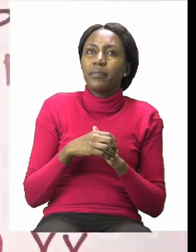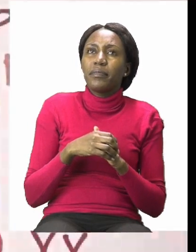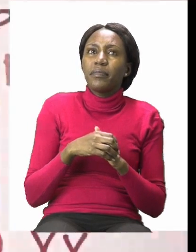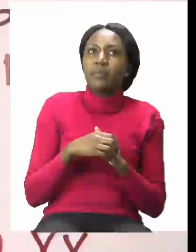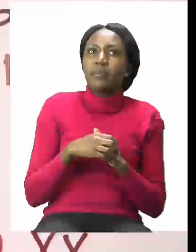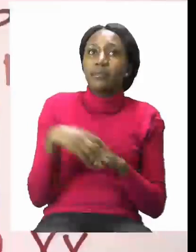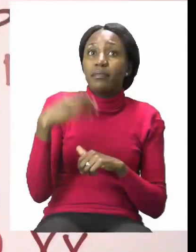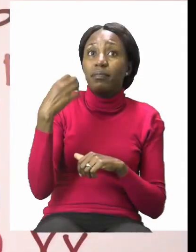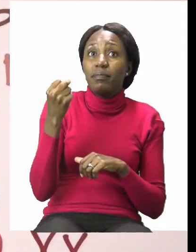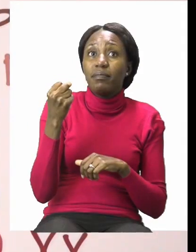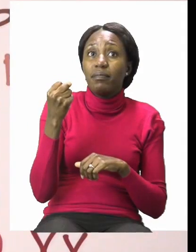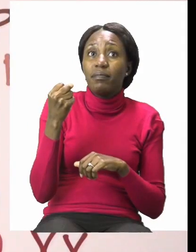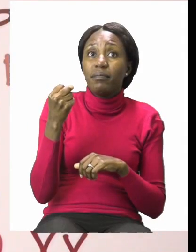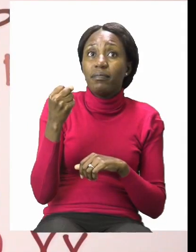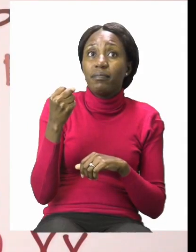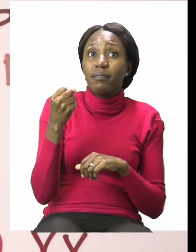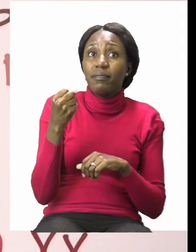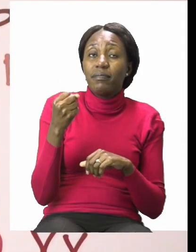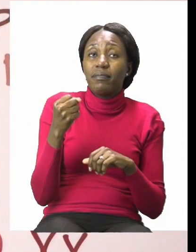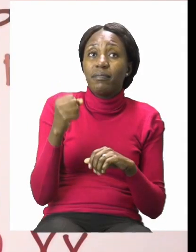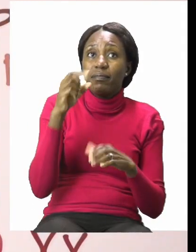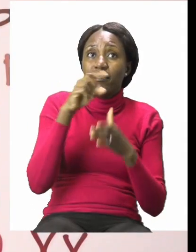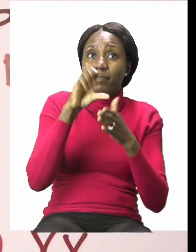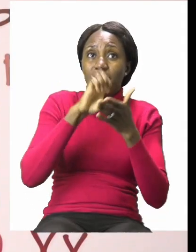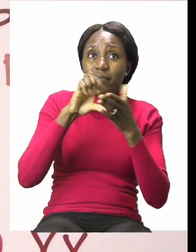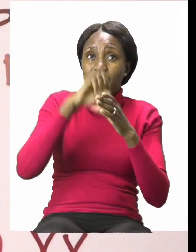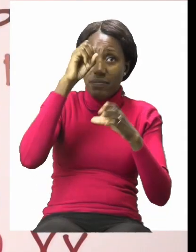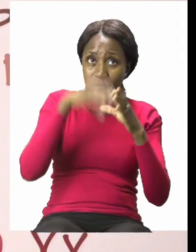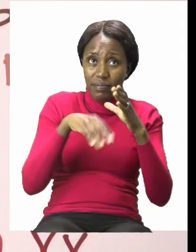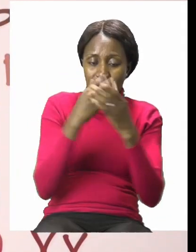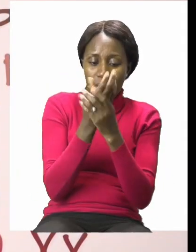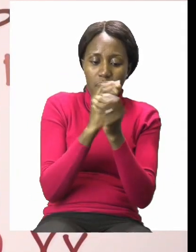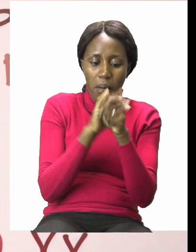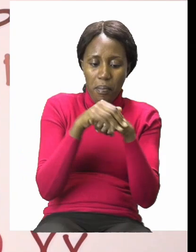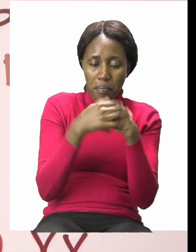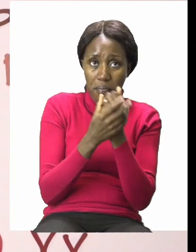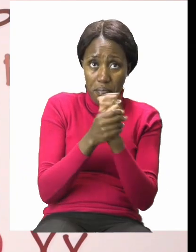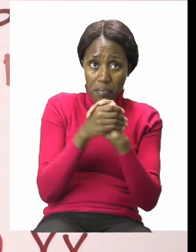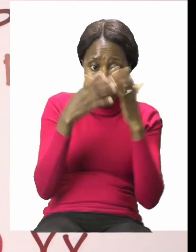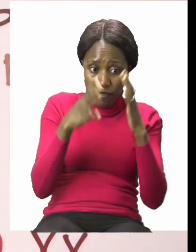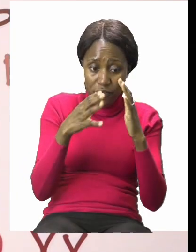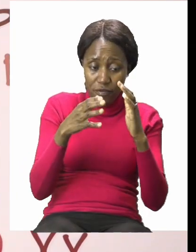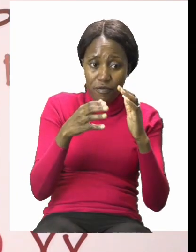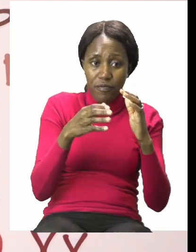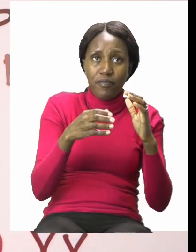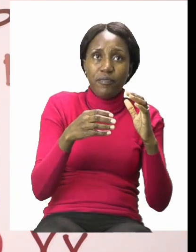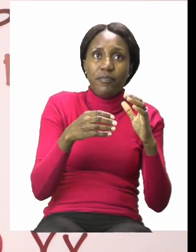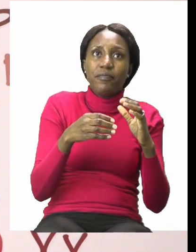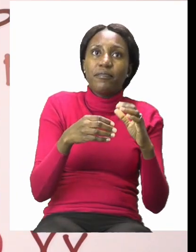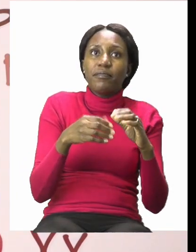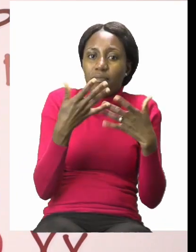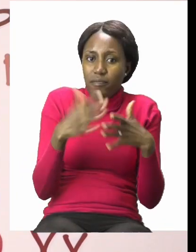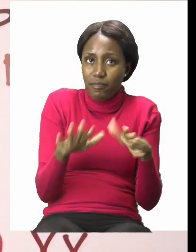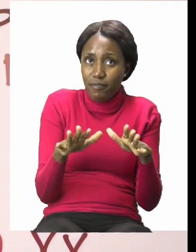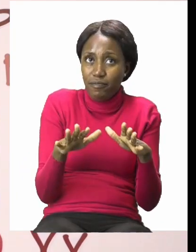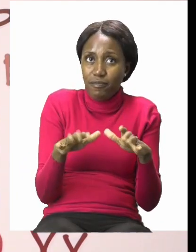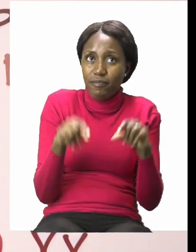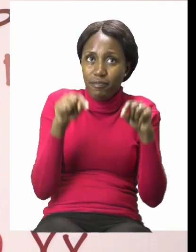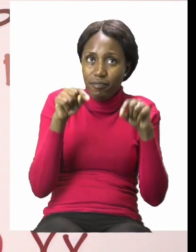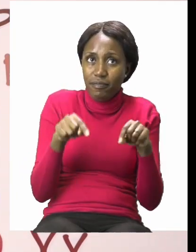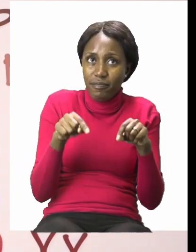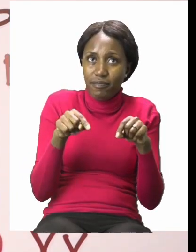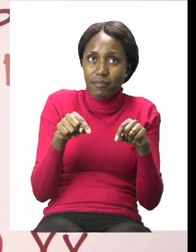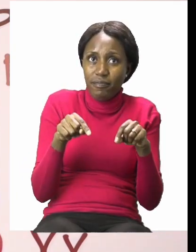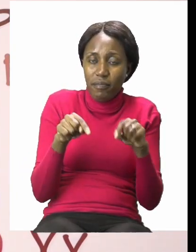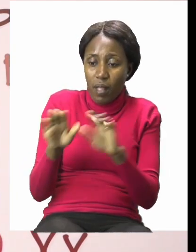classroom, and I'm going to show you. This tissue I used to clean my hands, but I'm done with my tissue. I don't